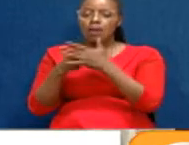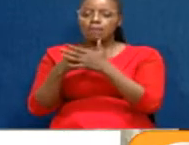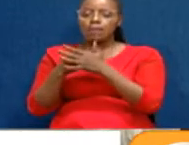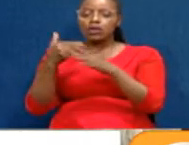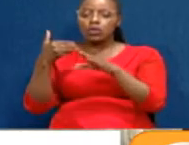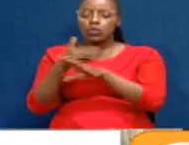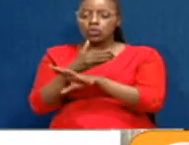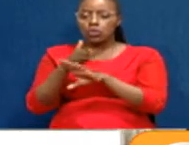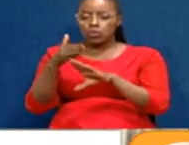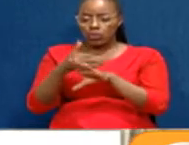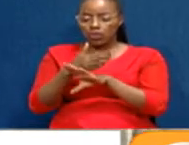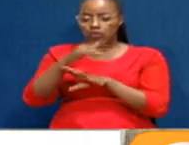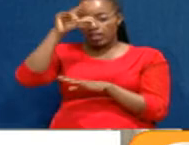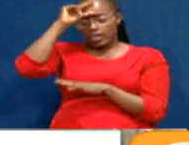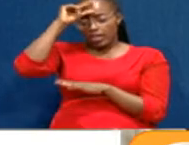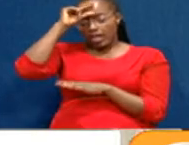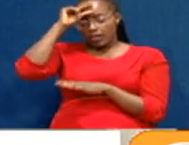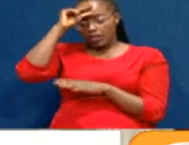The government has